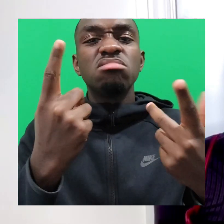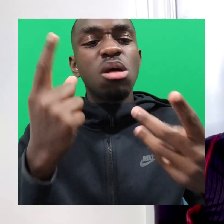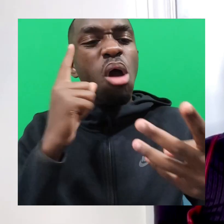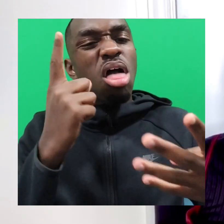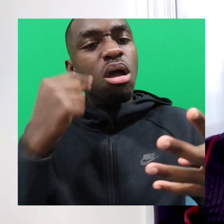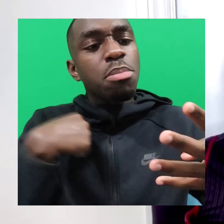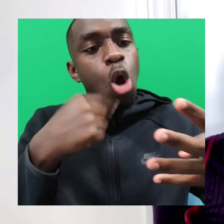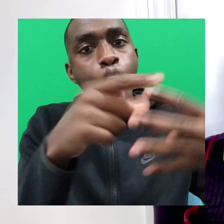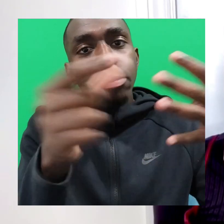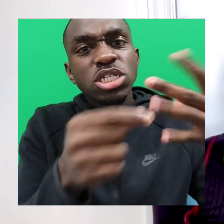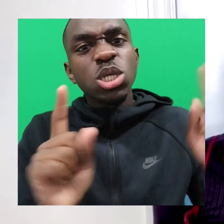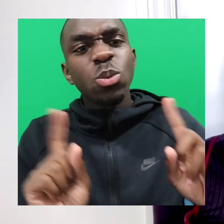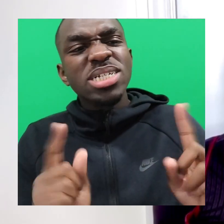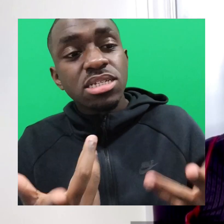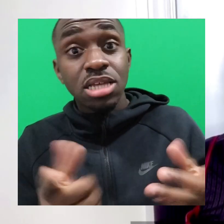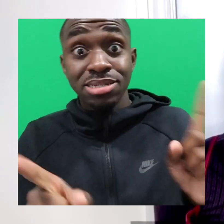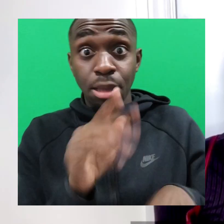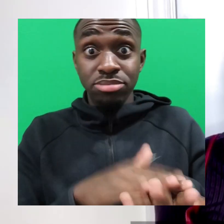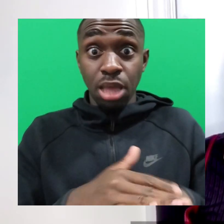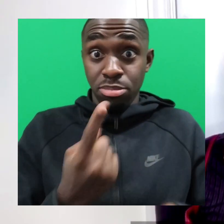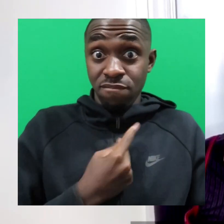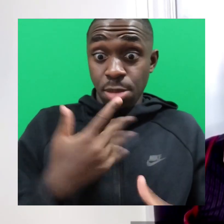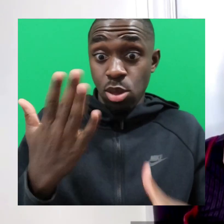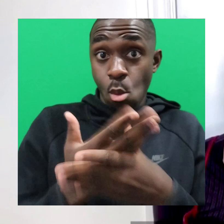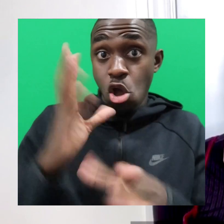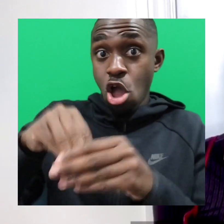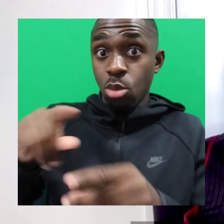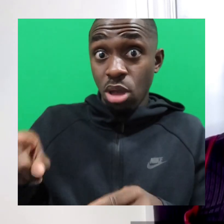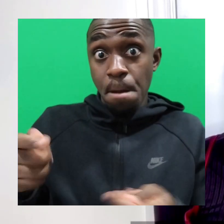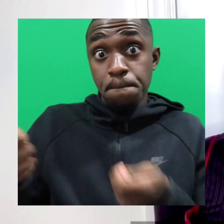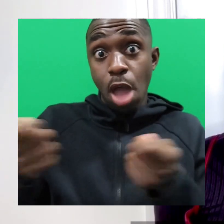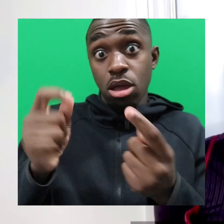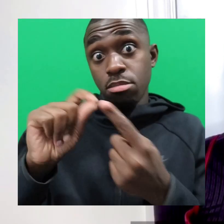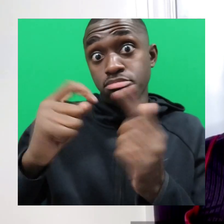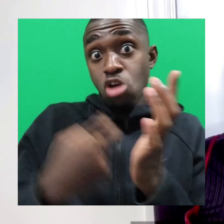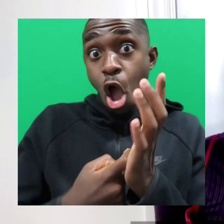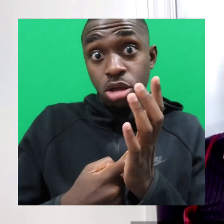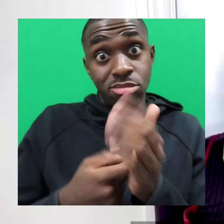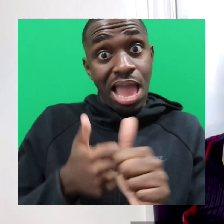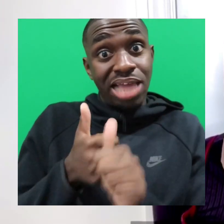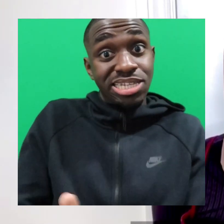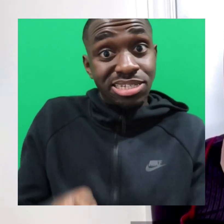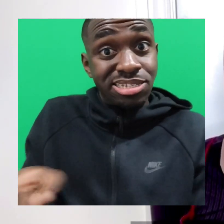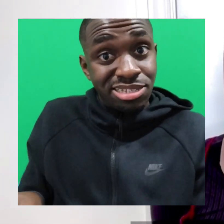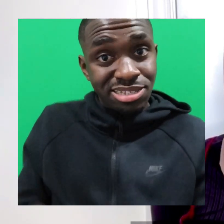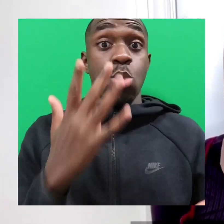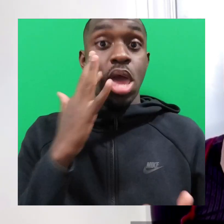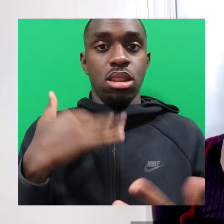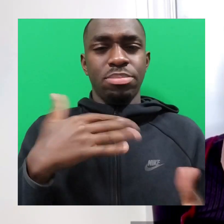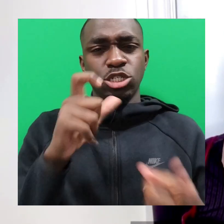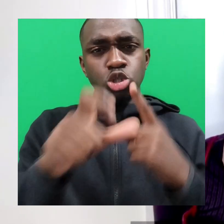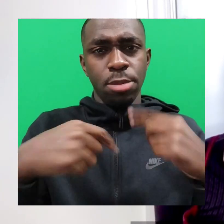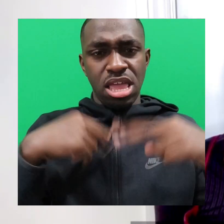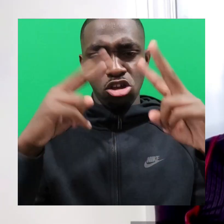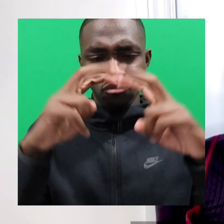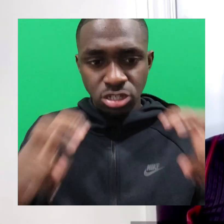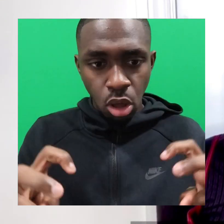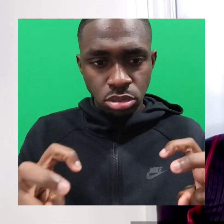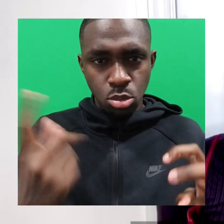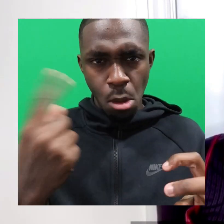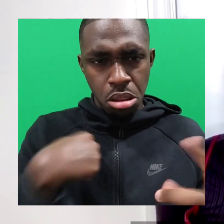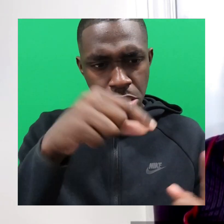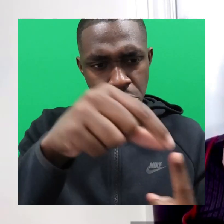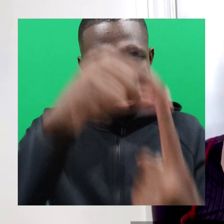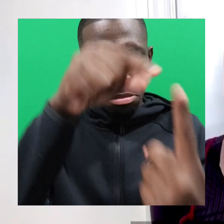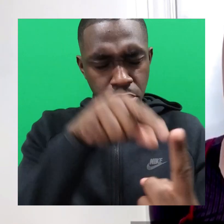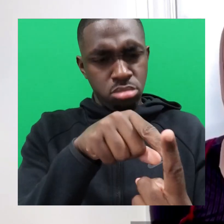coming across boot camps, coding boot camps. Coding boot camps are very expensive, and I